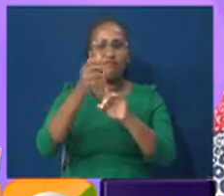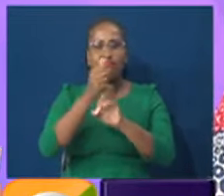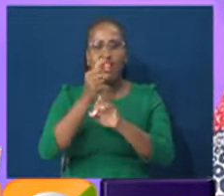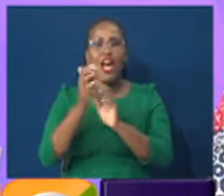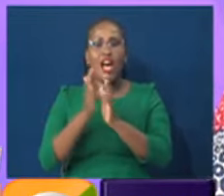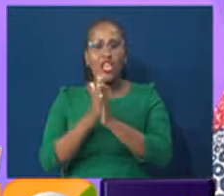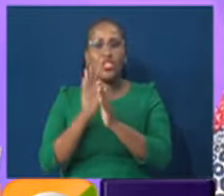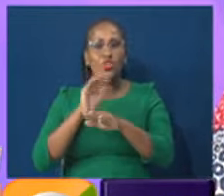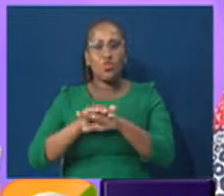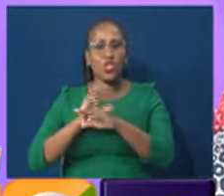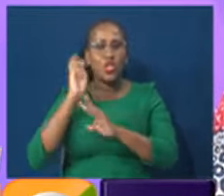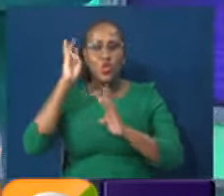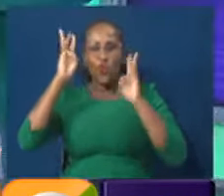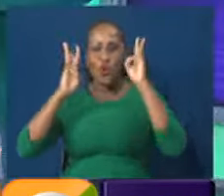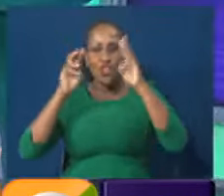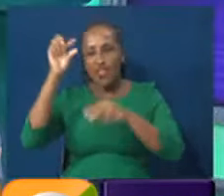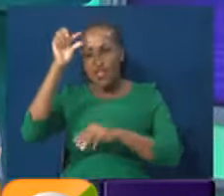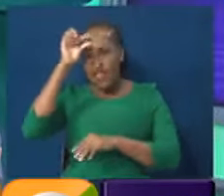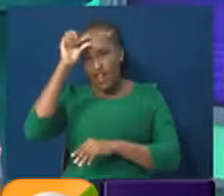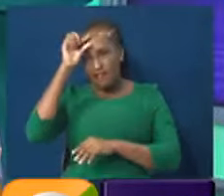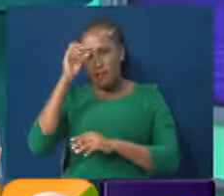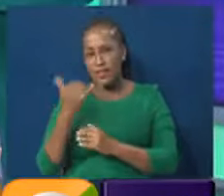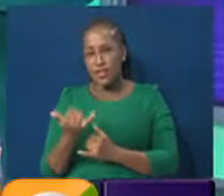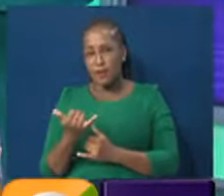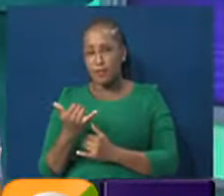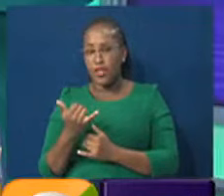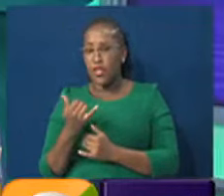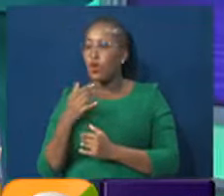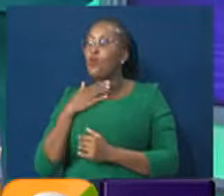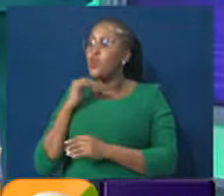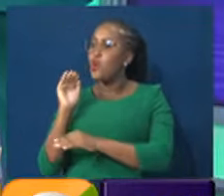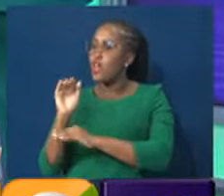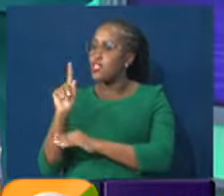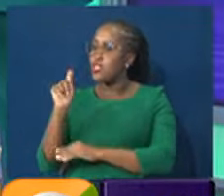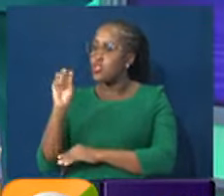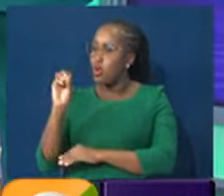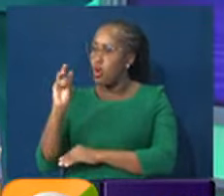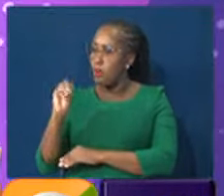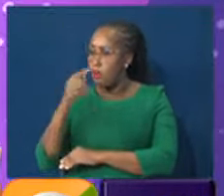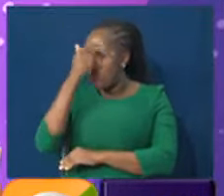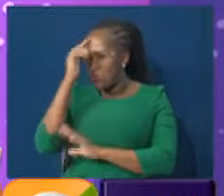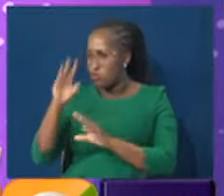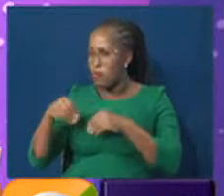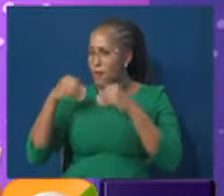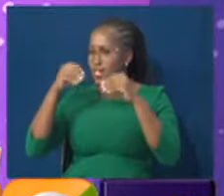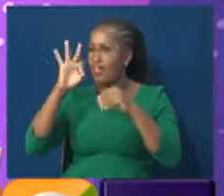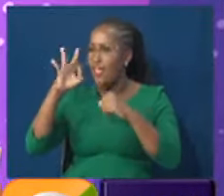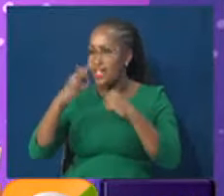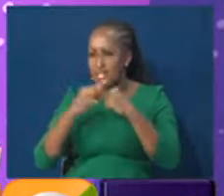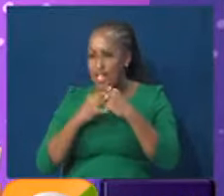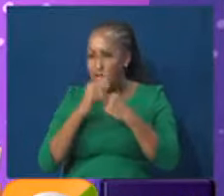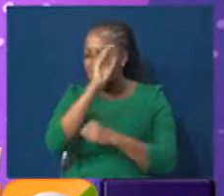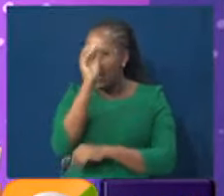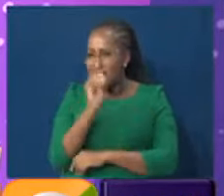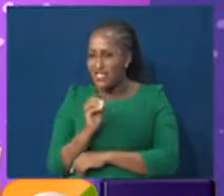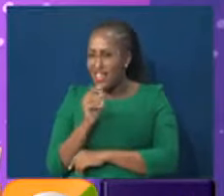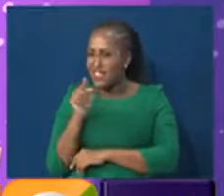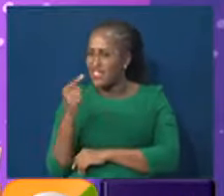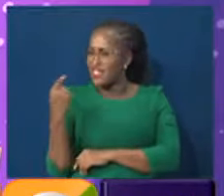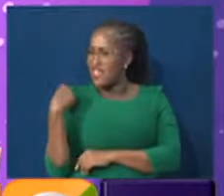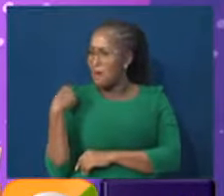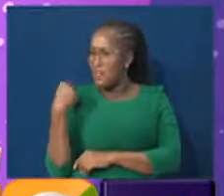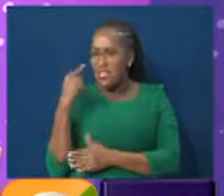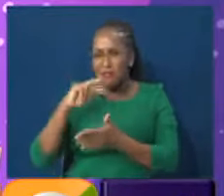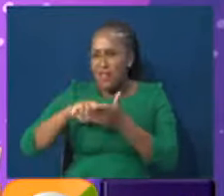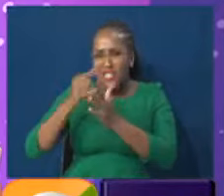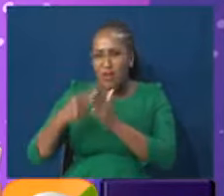the government of the day. Let me bring Tom in here, because you gave him an average of 38. What does that number actually mean, and what were